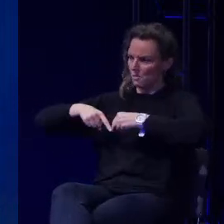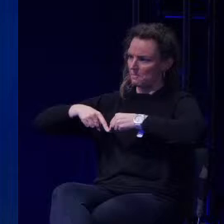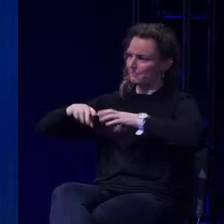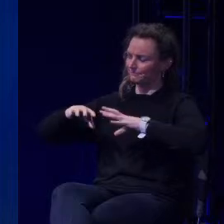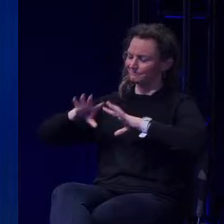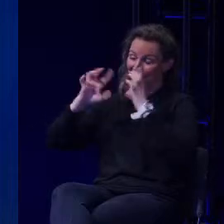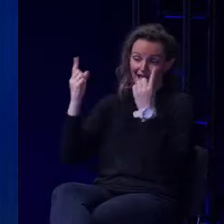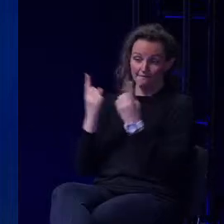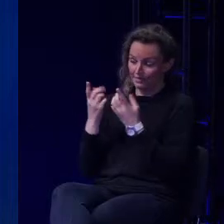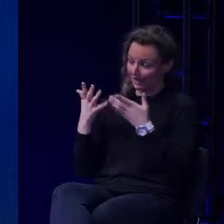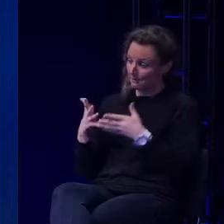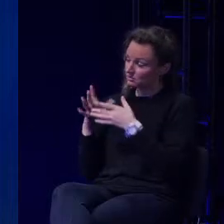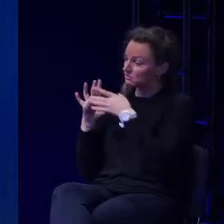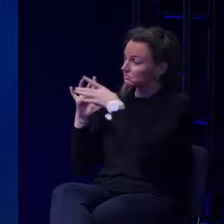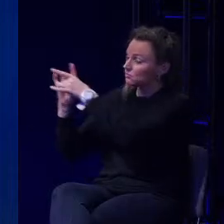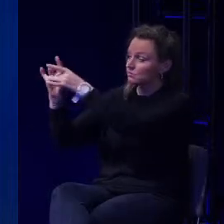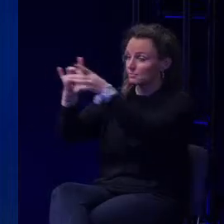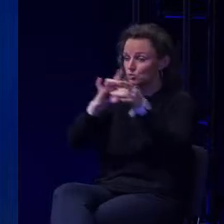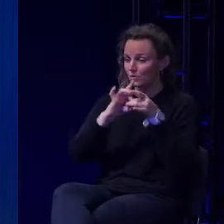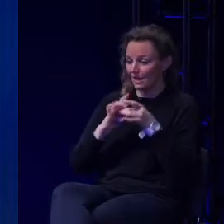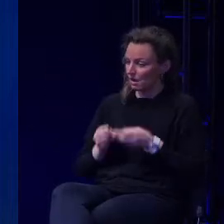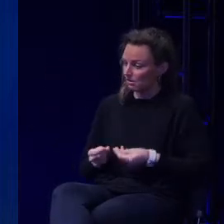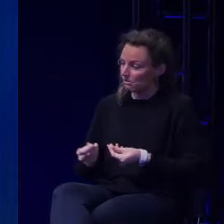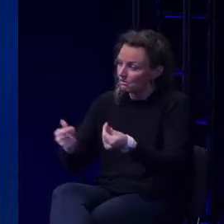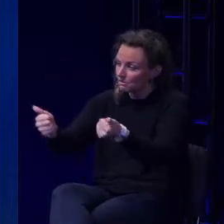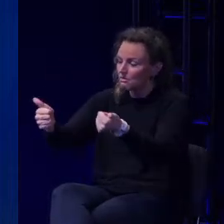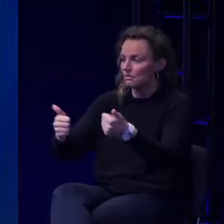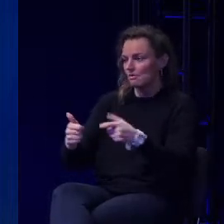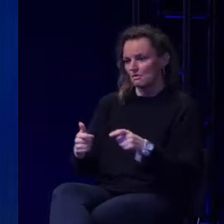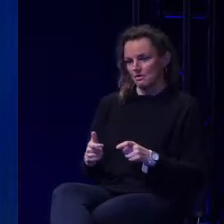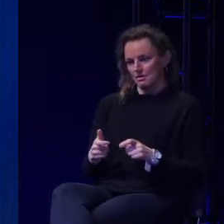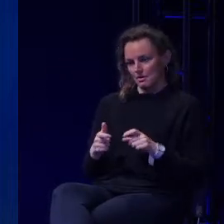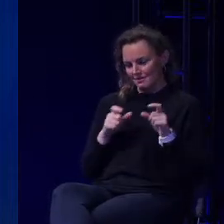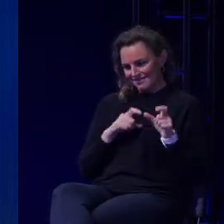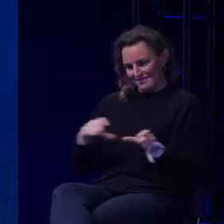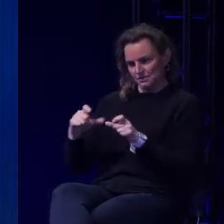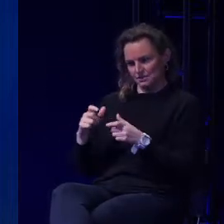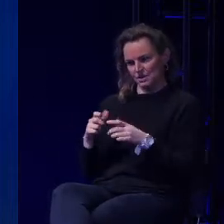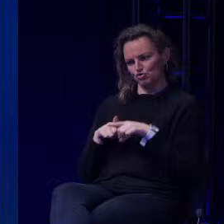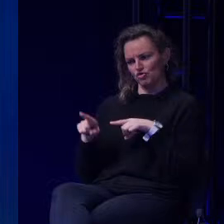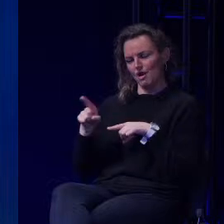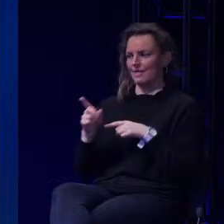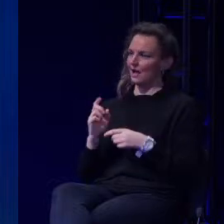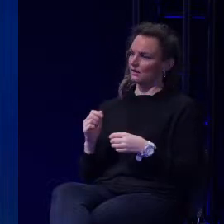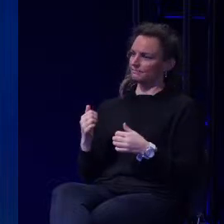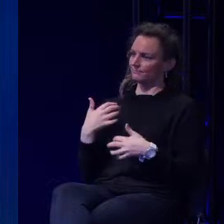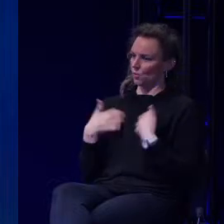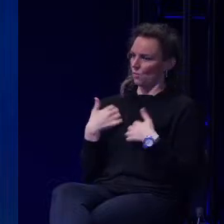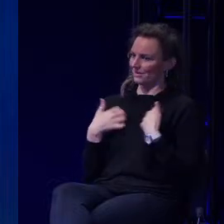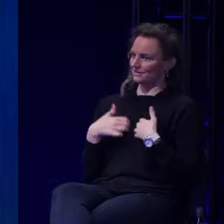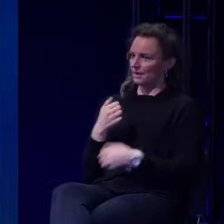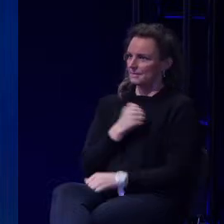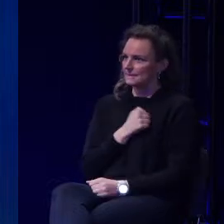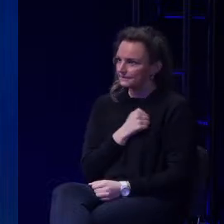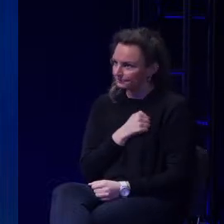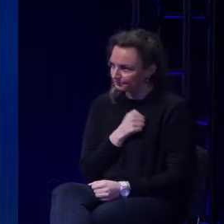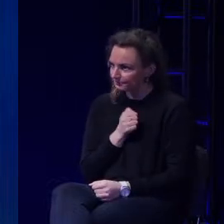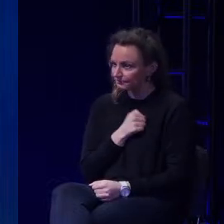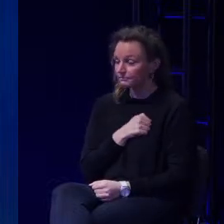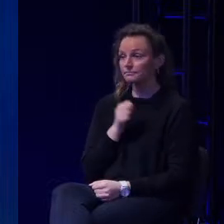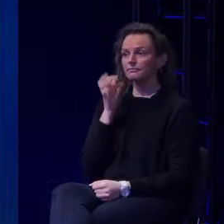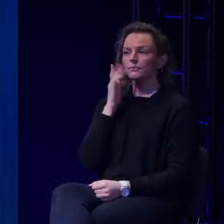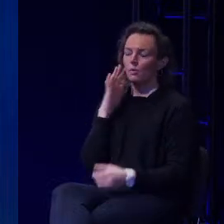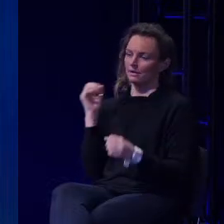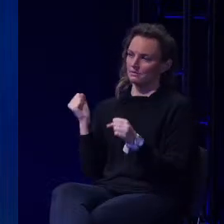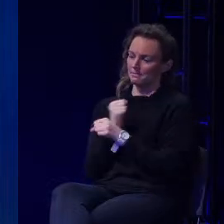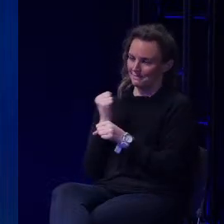fantastic, and I still try and keep that excitement, that feeling when your heart's beating. Try and keep that when you're making films if you